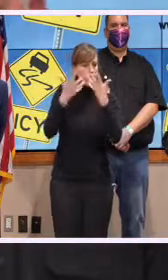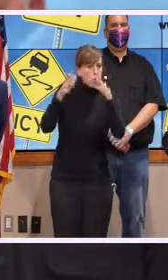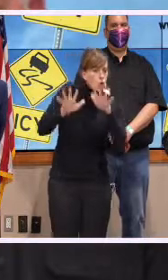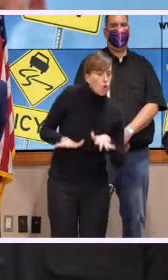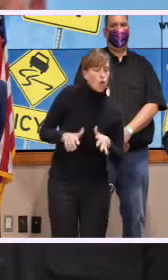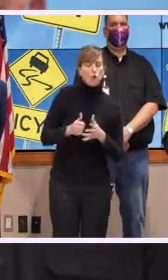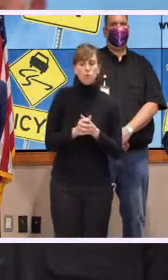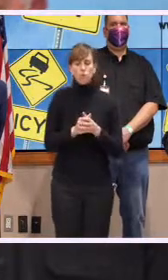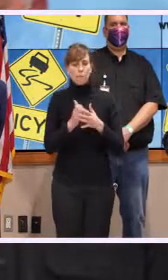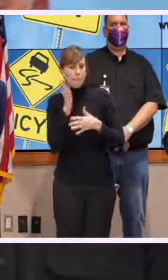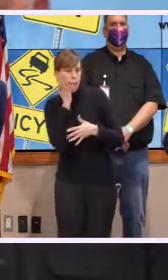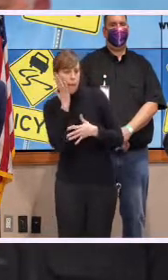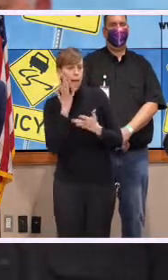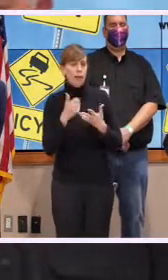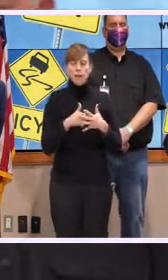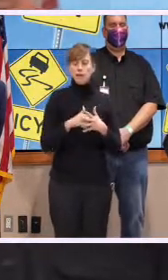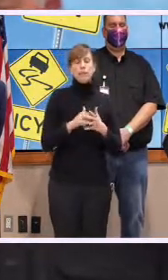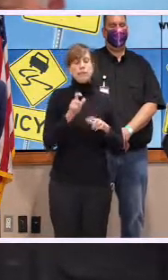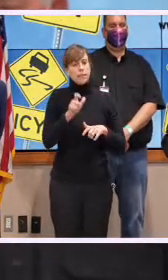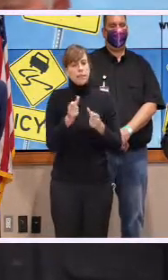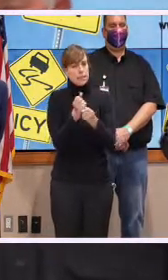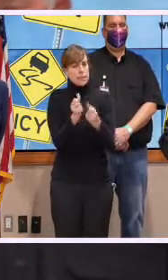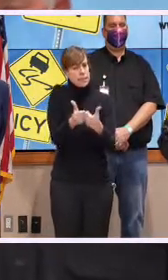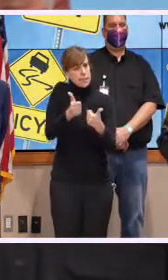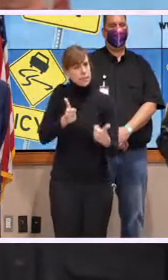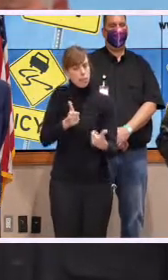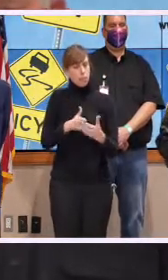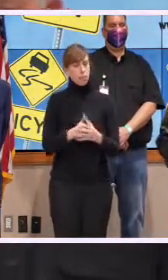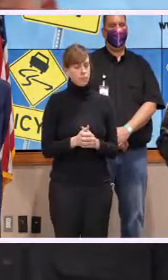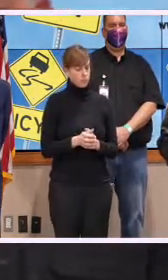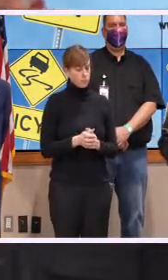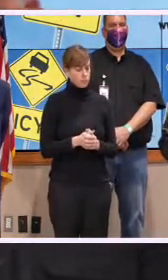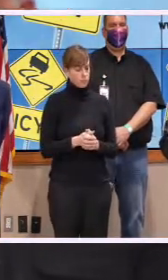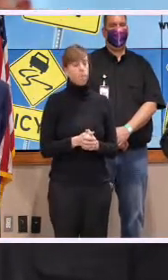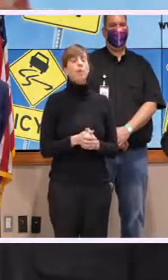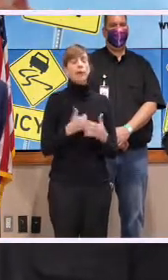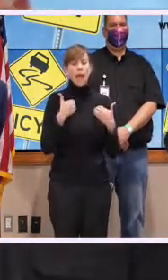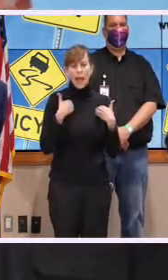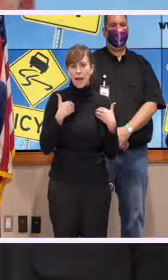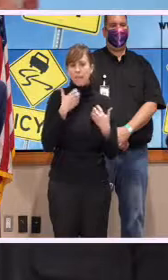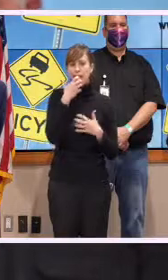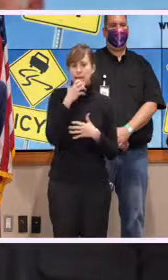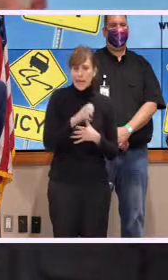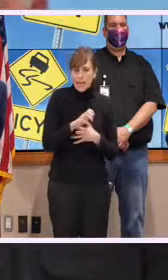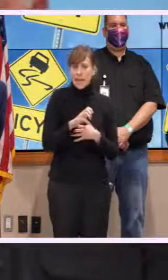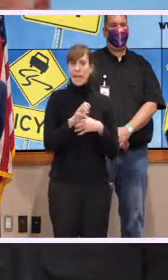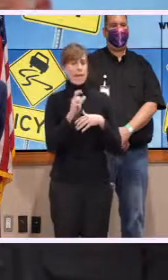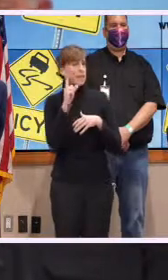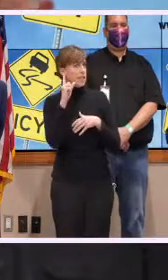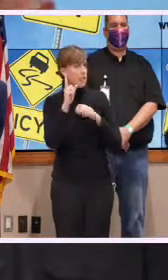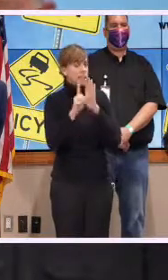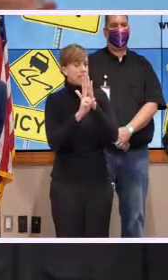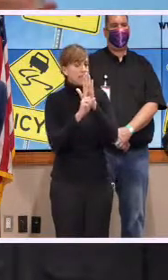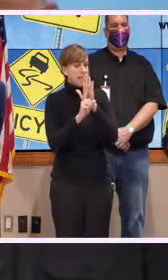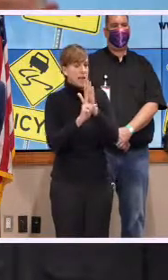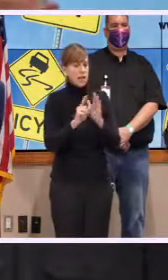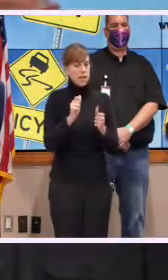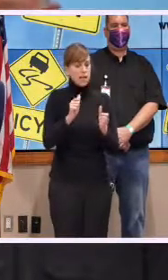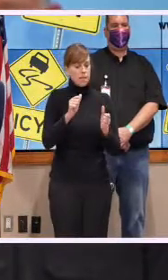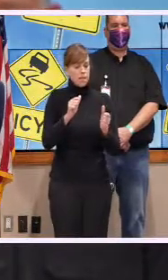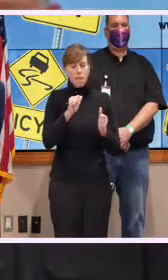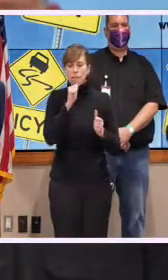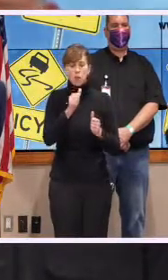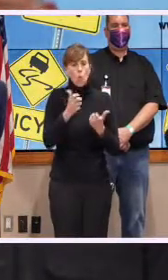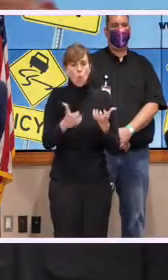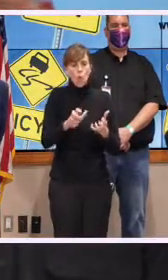that occur when you go to bed at night. Try to remember to have heat detectors and heaters that have tip over protection. If they were